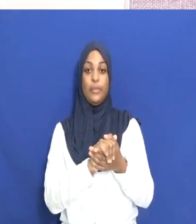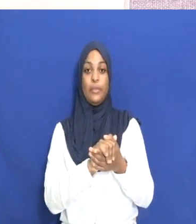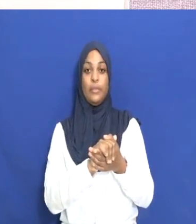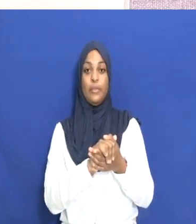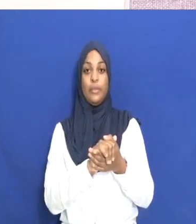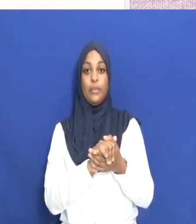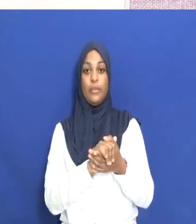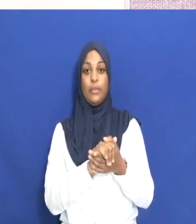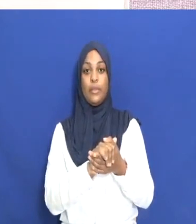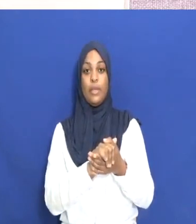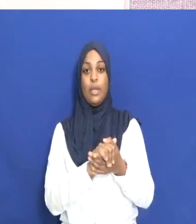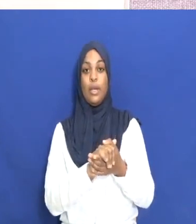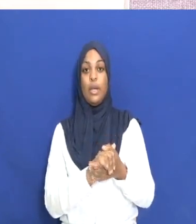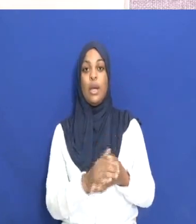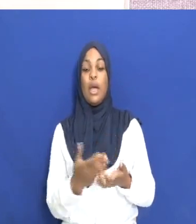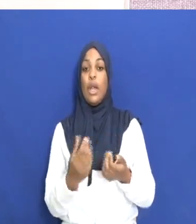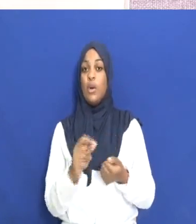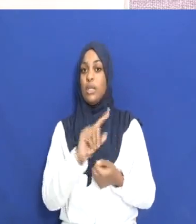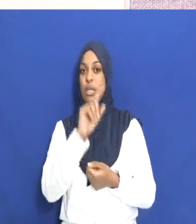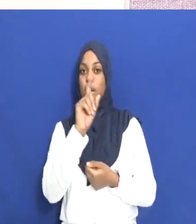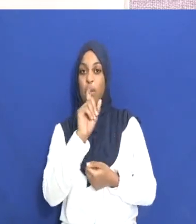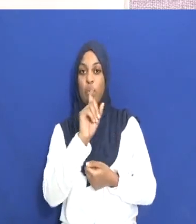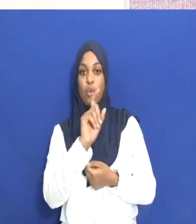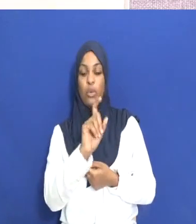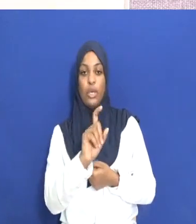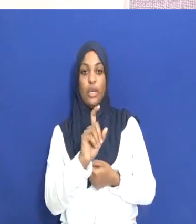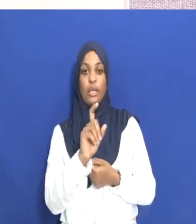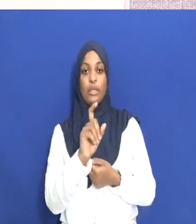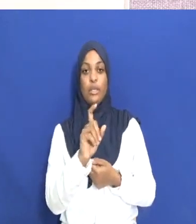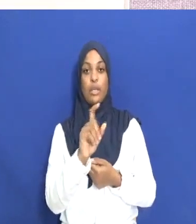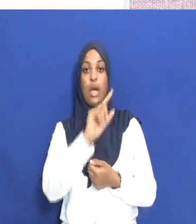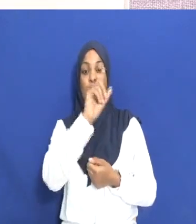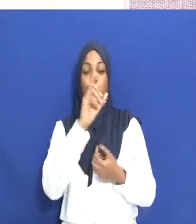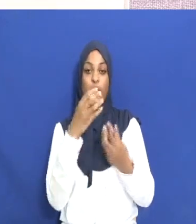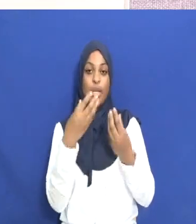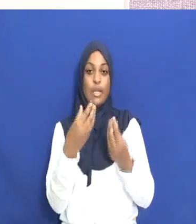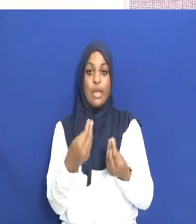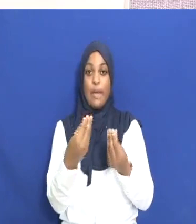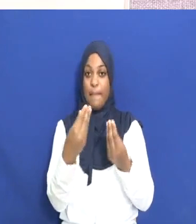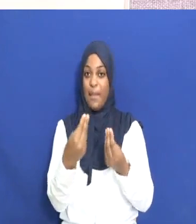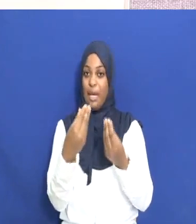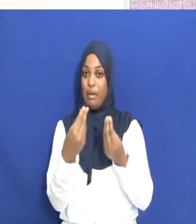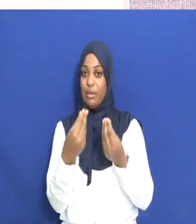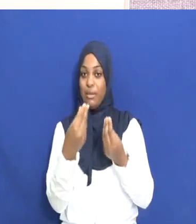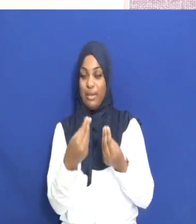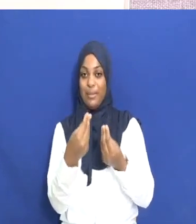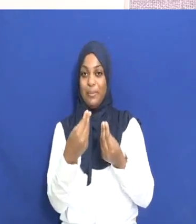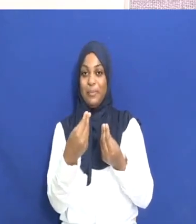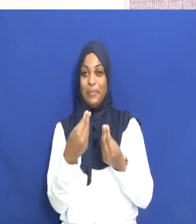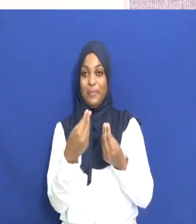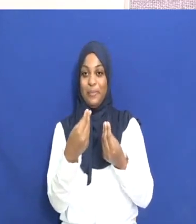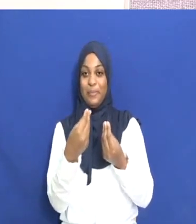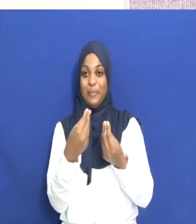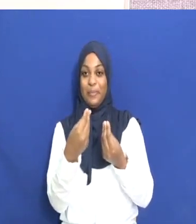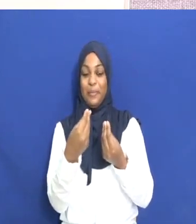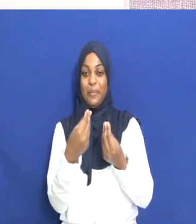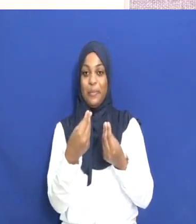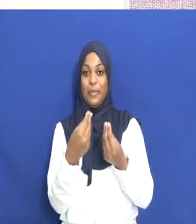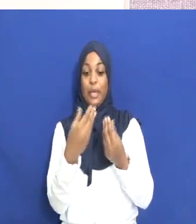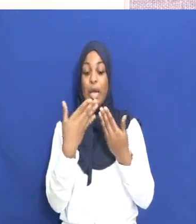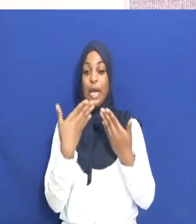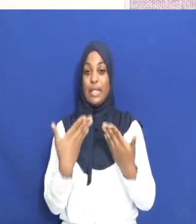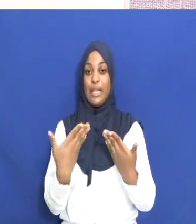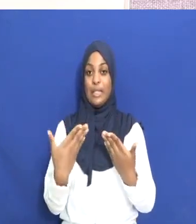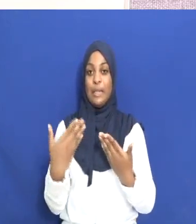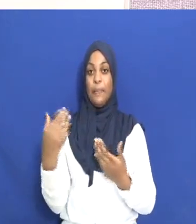on, I want to ask you a simple question. I want to ask you a simple question. Can you please